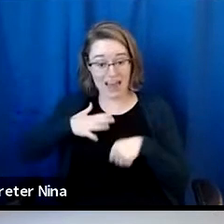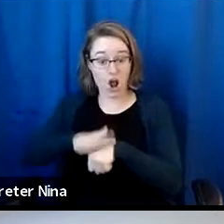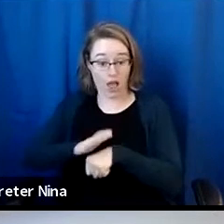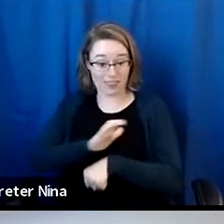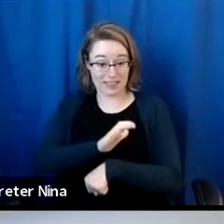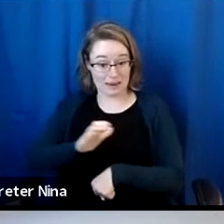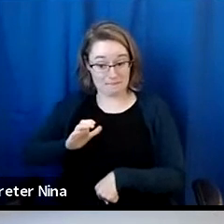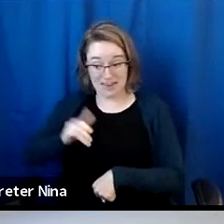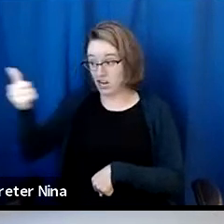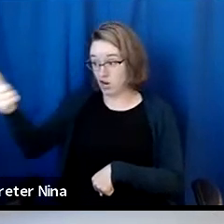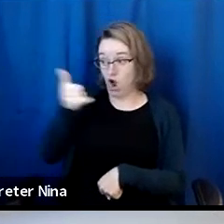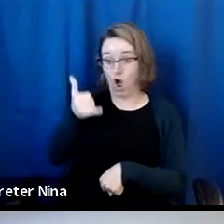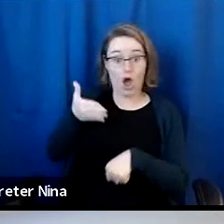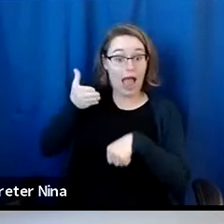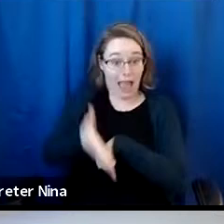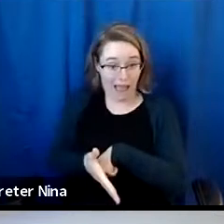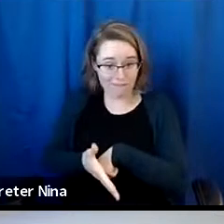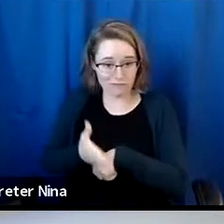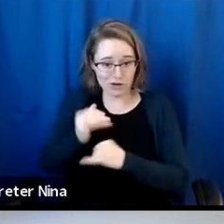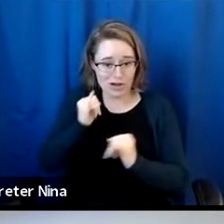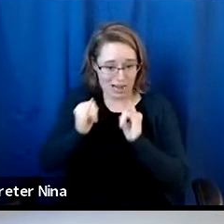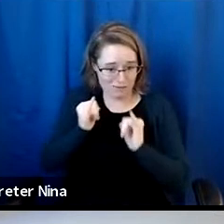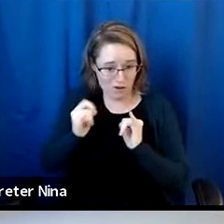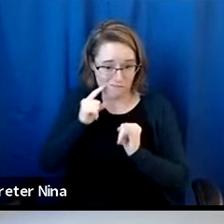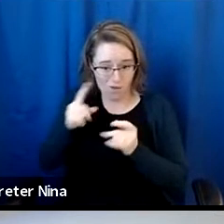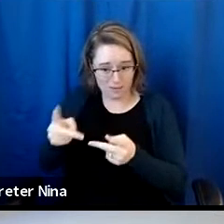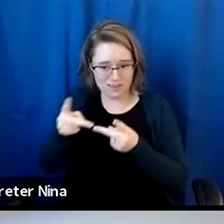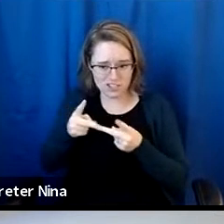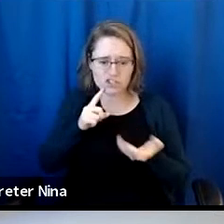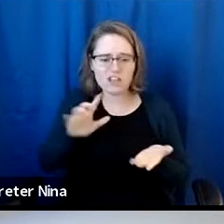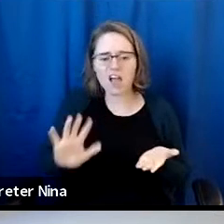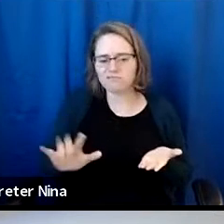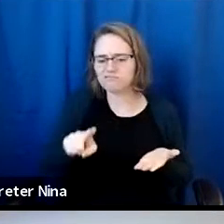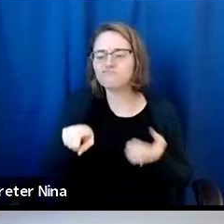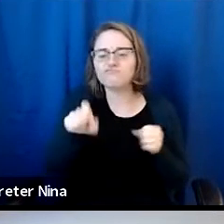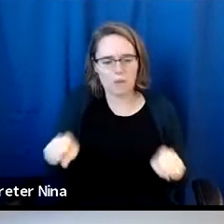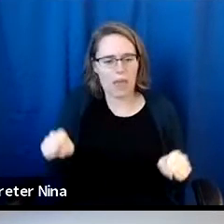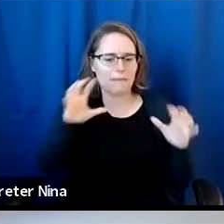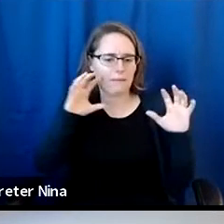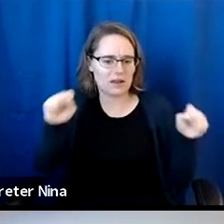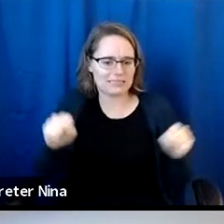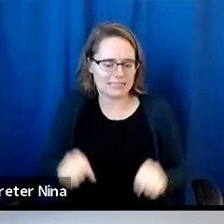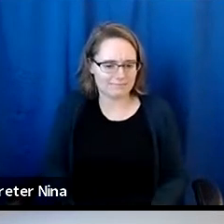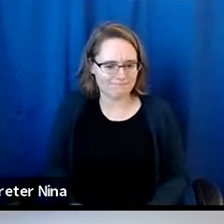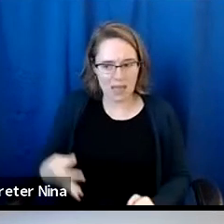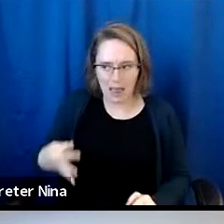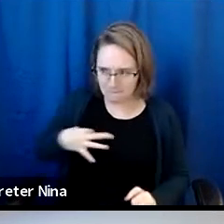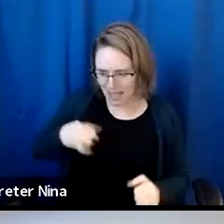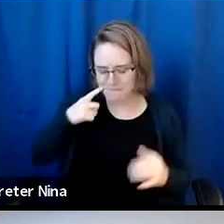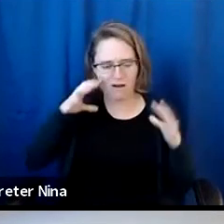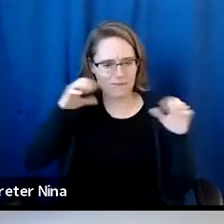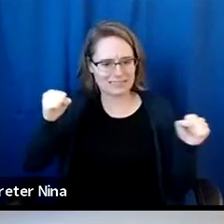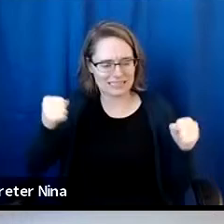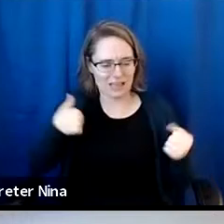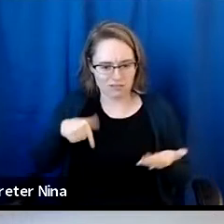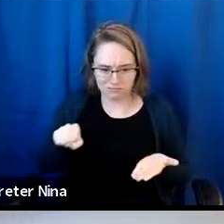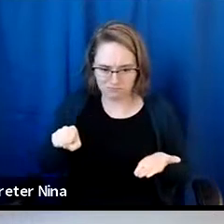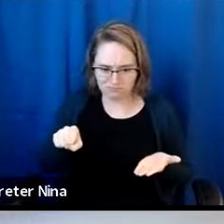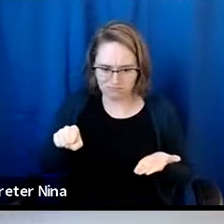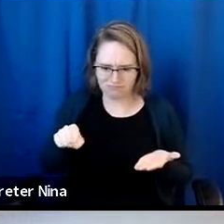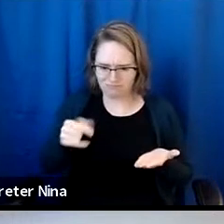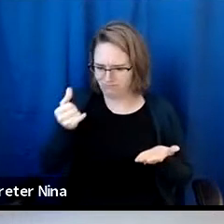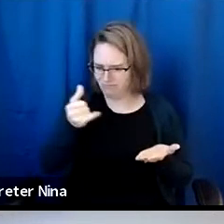me after I interviewed for the position and said, you can be a president. You need to apply for presidencies. And I said,